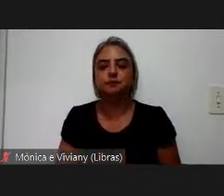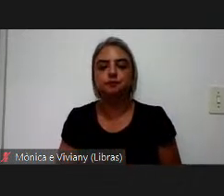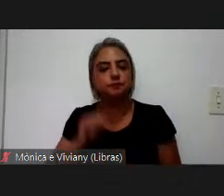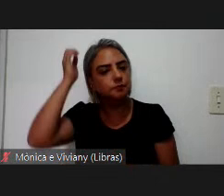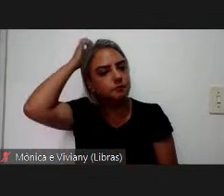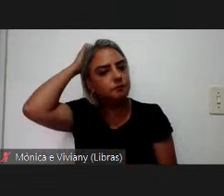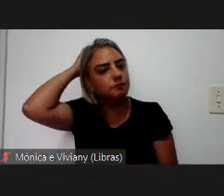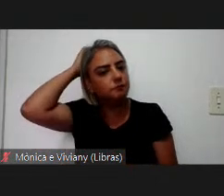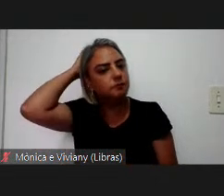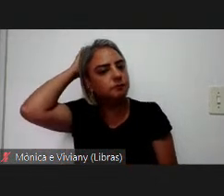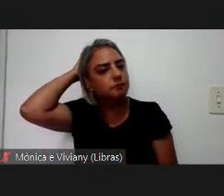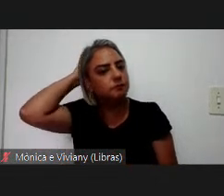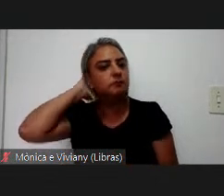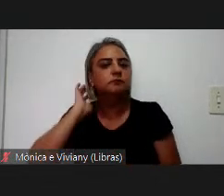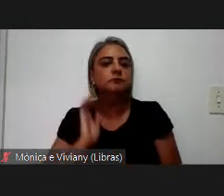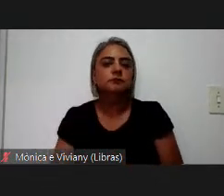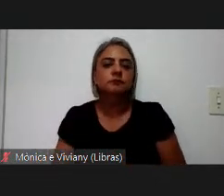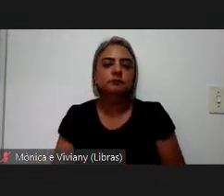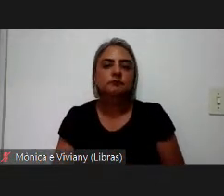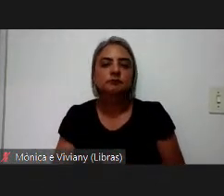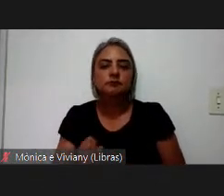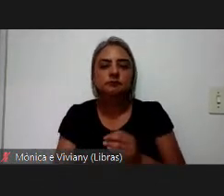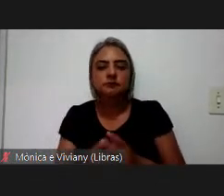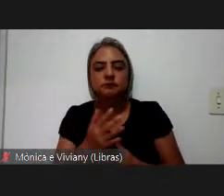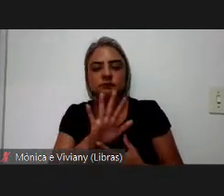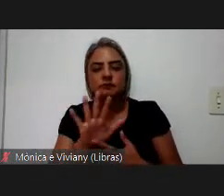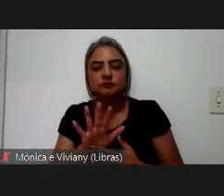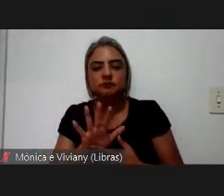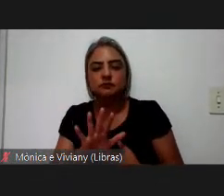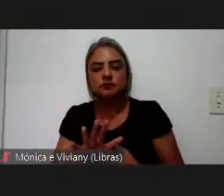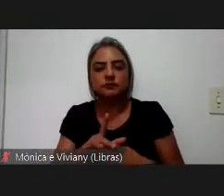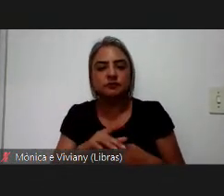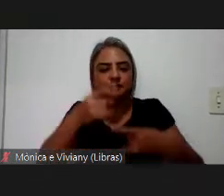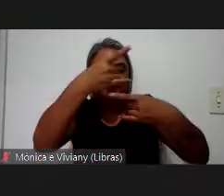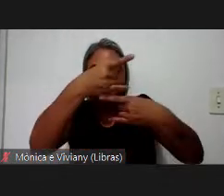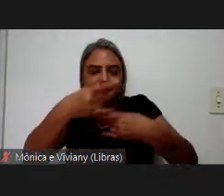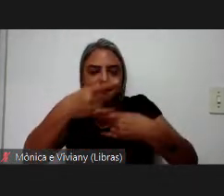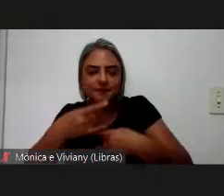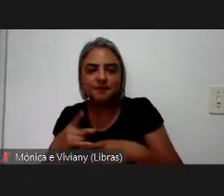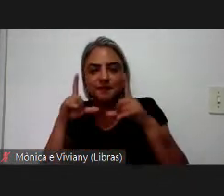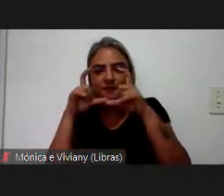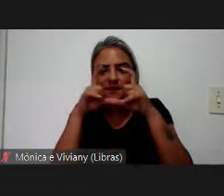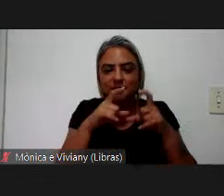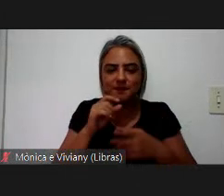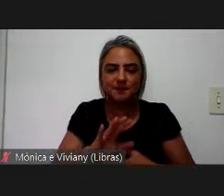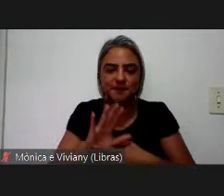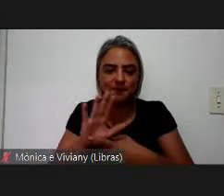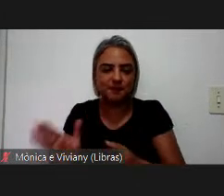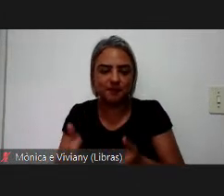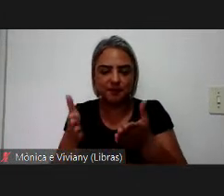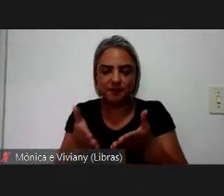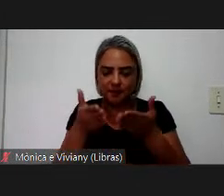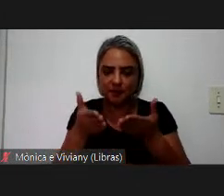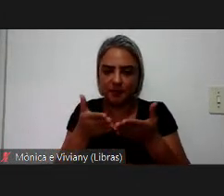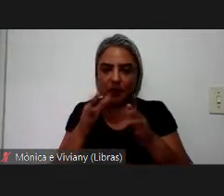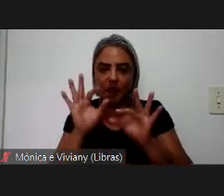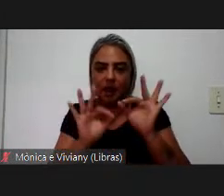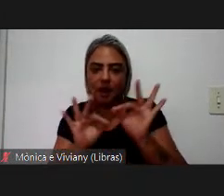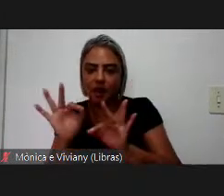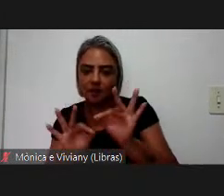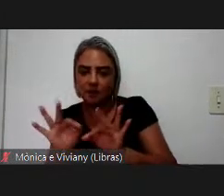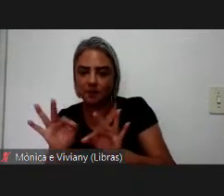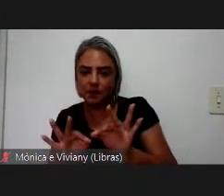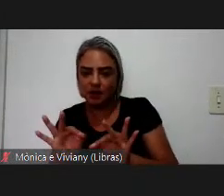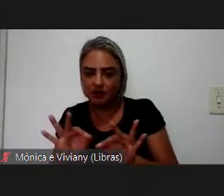to be strength. So in this final slide, I would like to show the faces